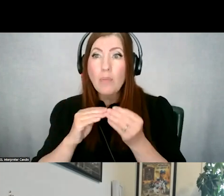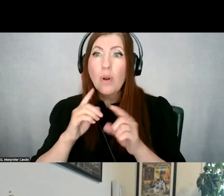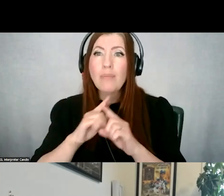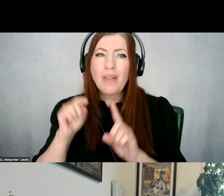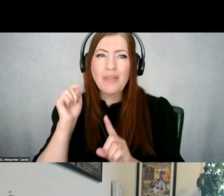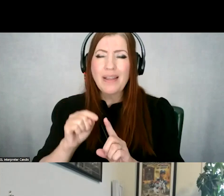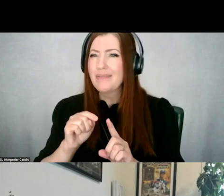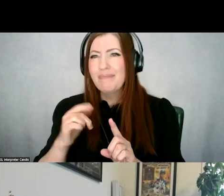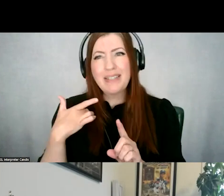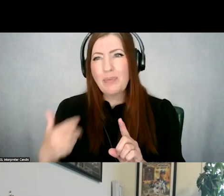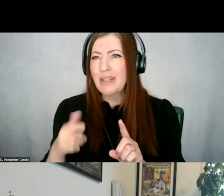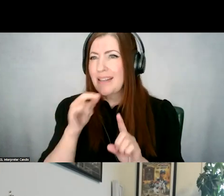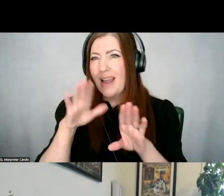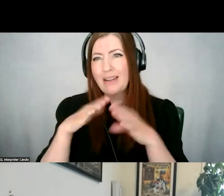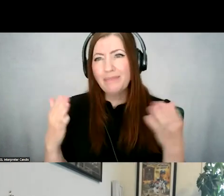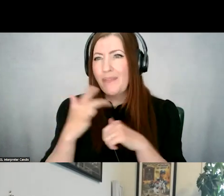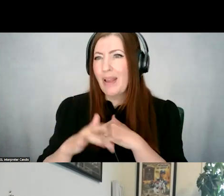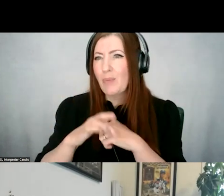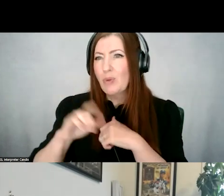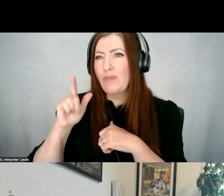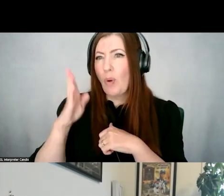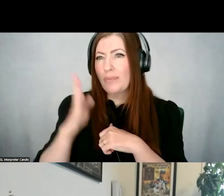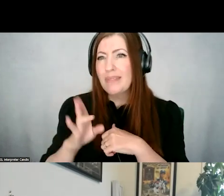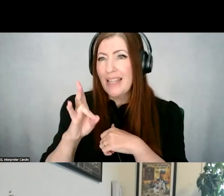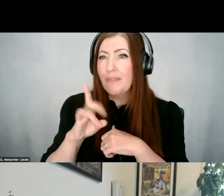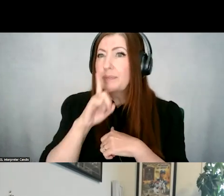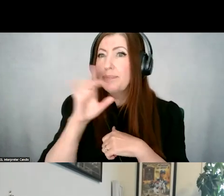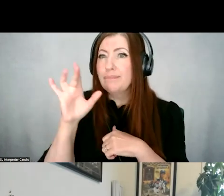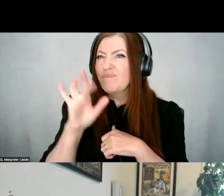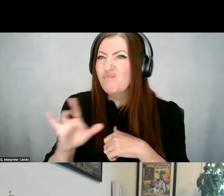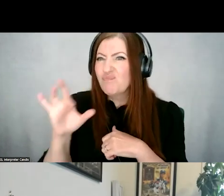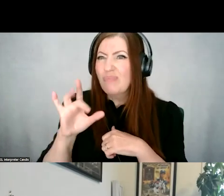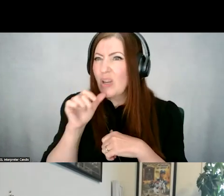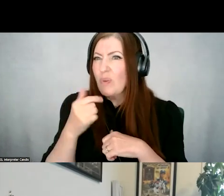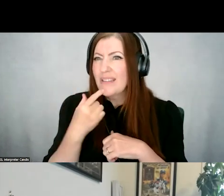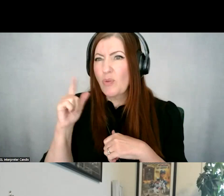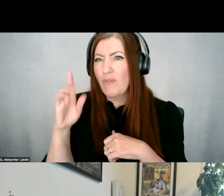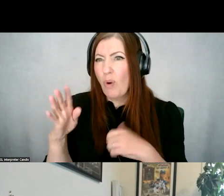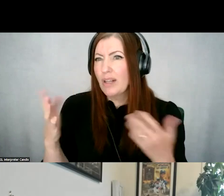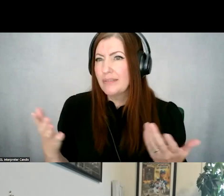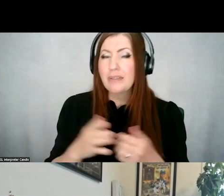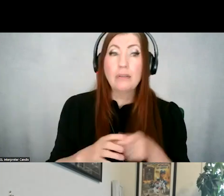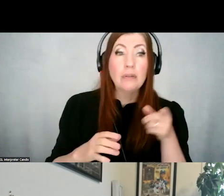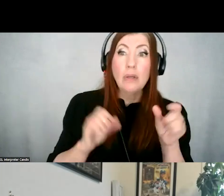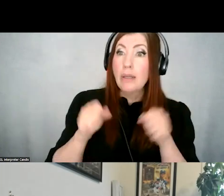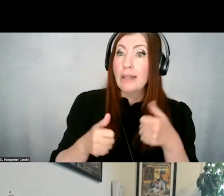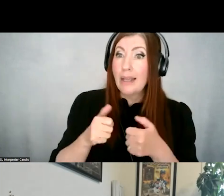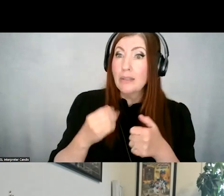it's not open 24/7 if it doesn't have that 24 on it. Here it says you can text home